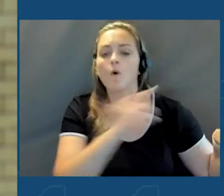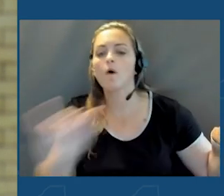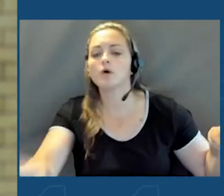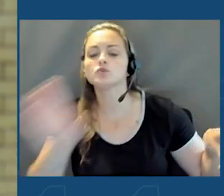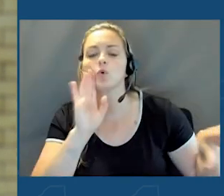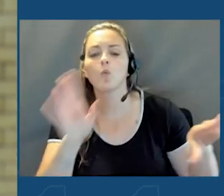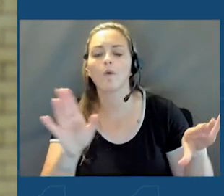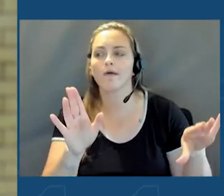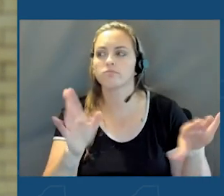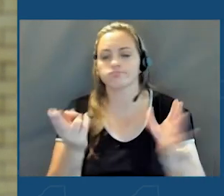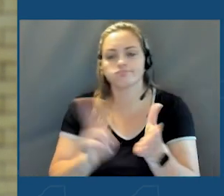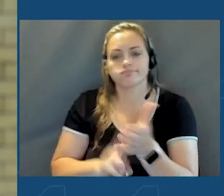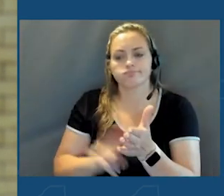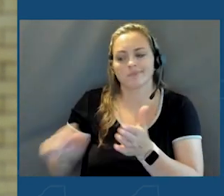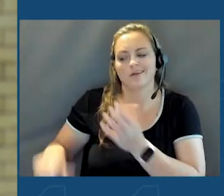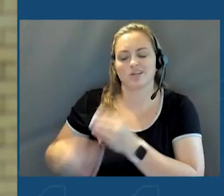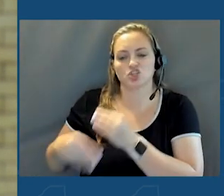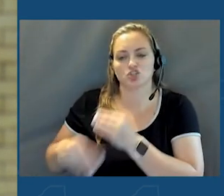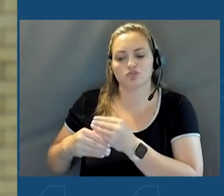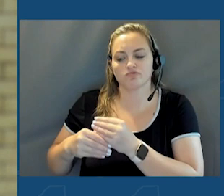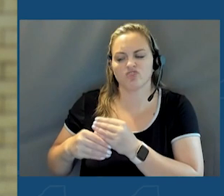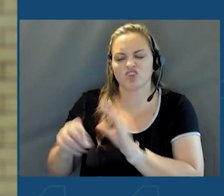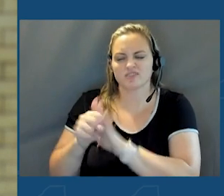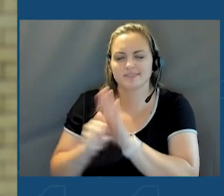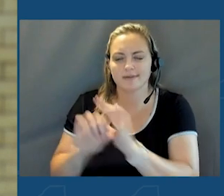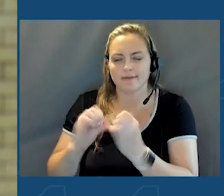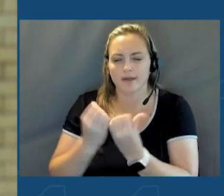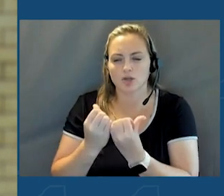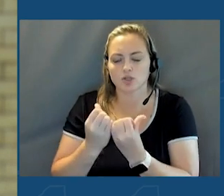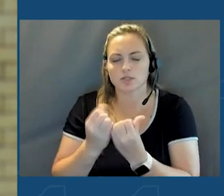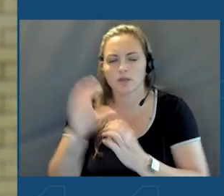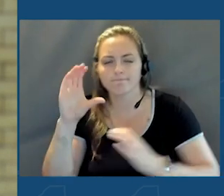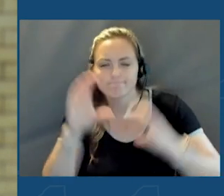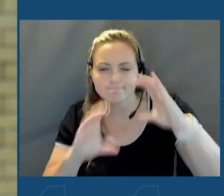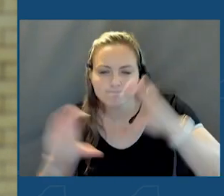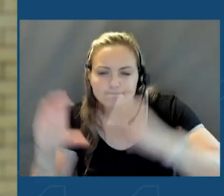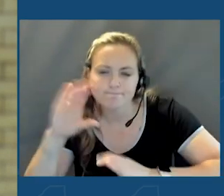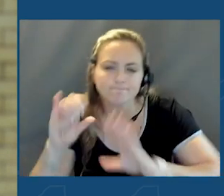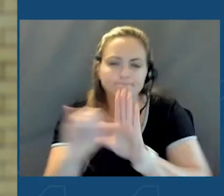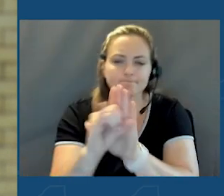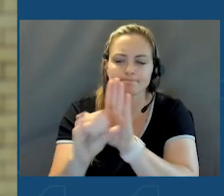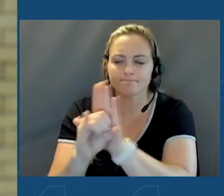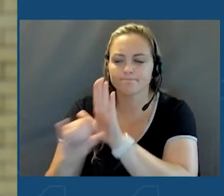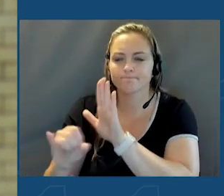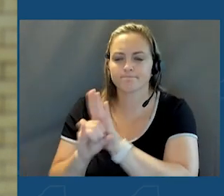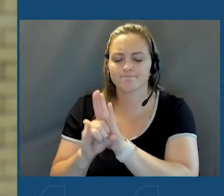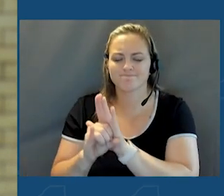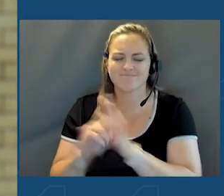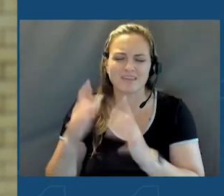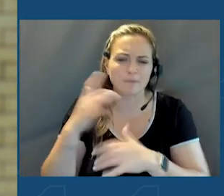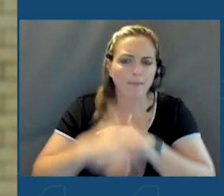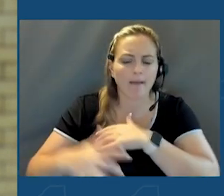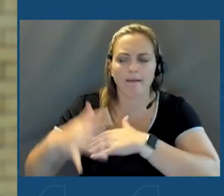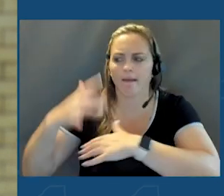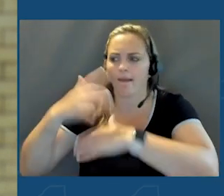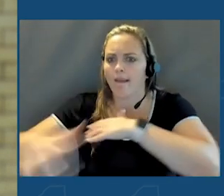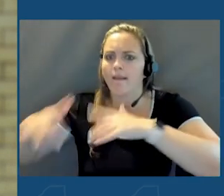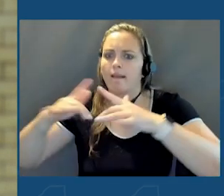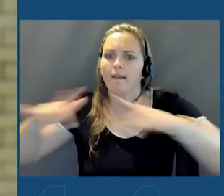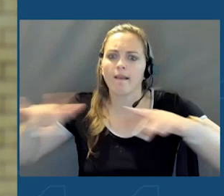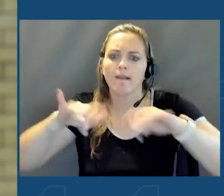of our state agencies, and I am looking everywhere. Identify all the abandoned,